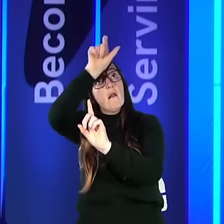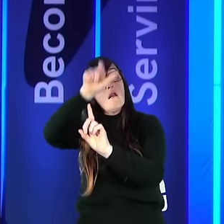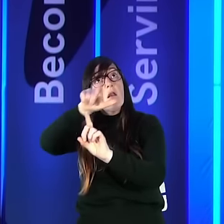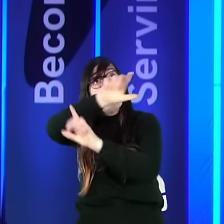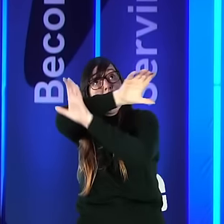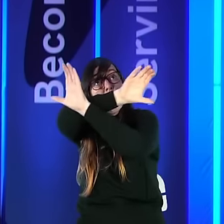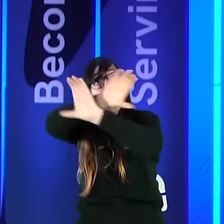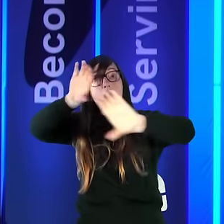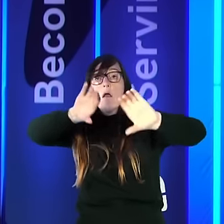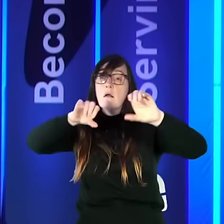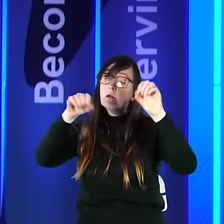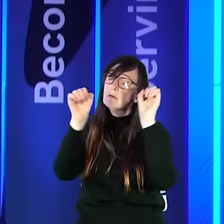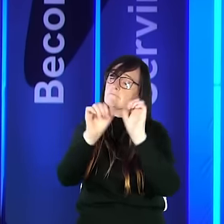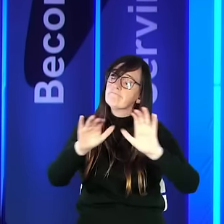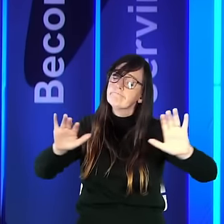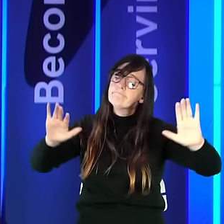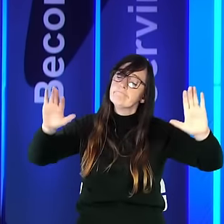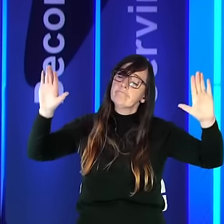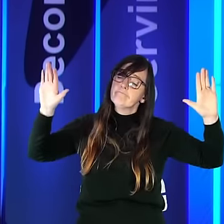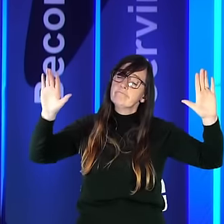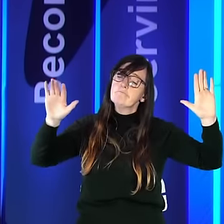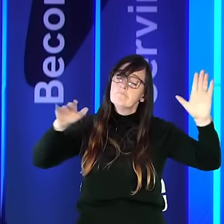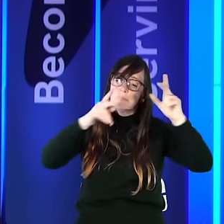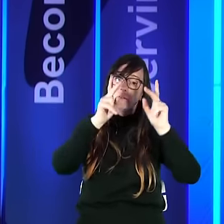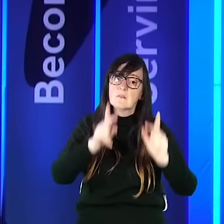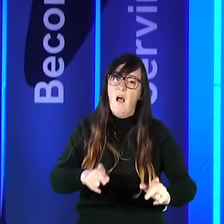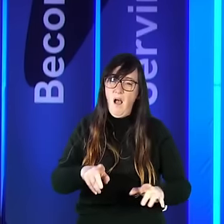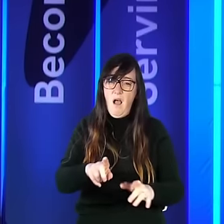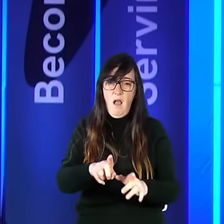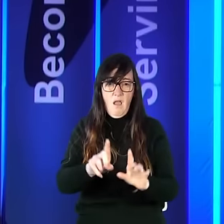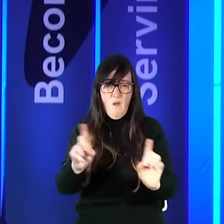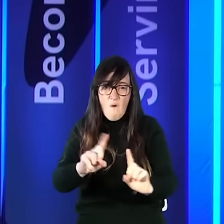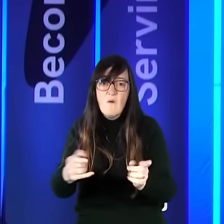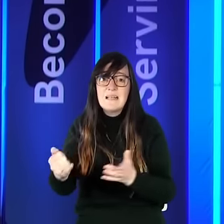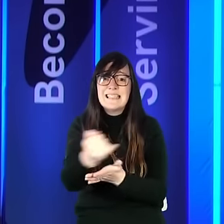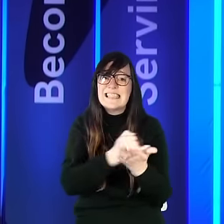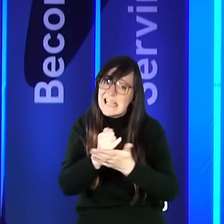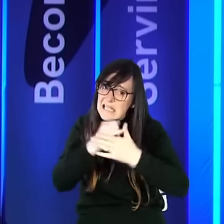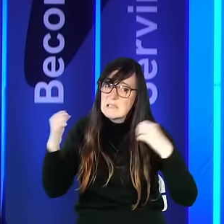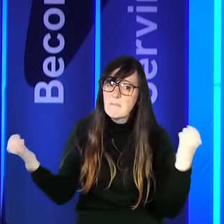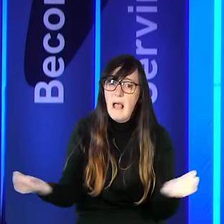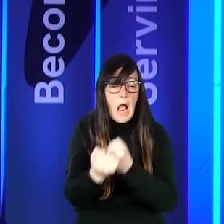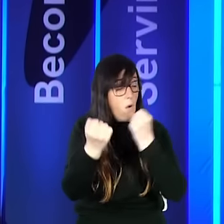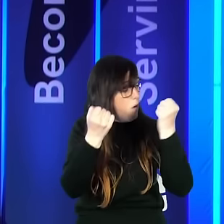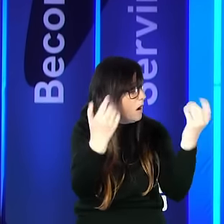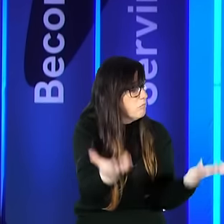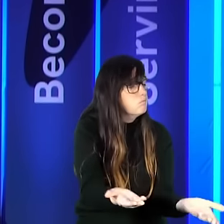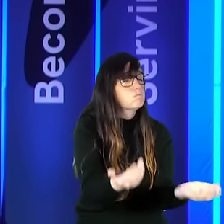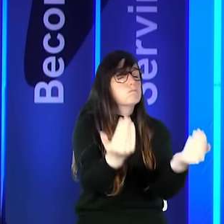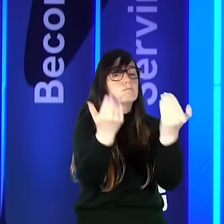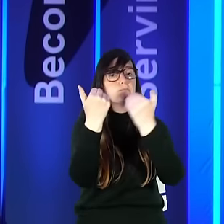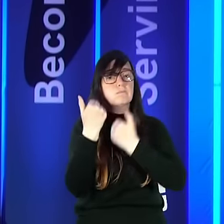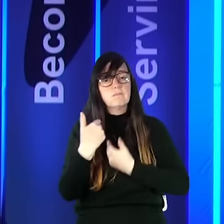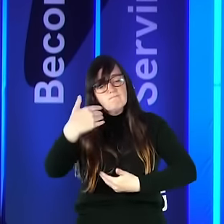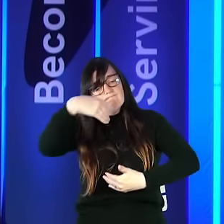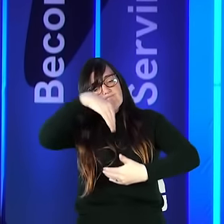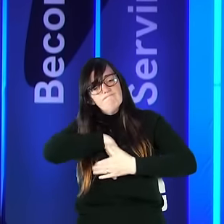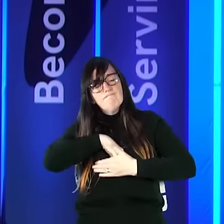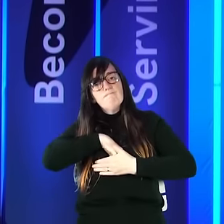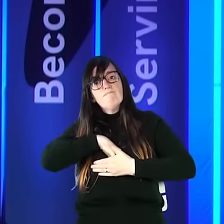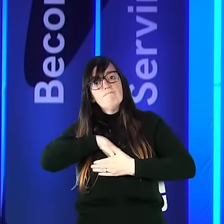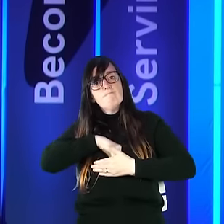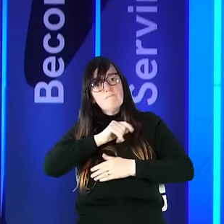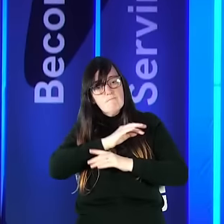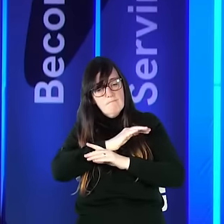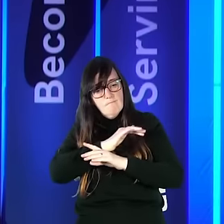to absorb sin's power in his own body, and then to rise again to usher in